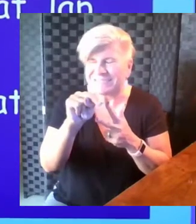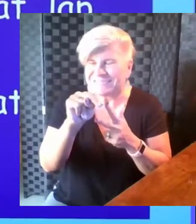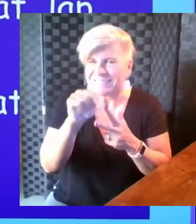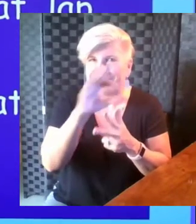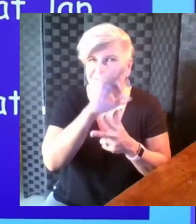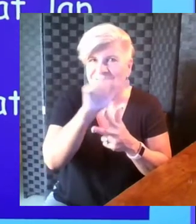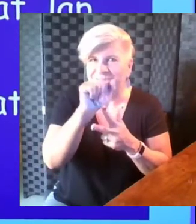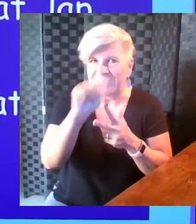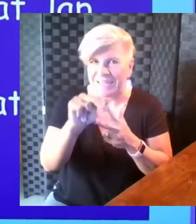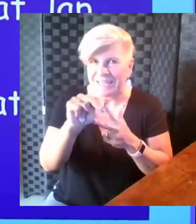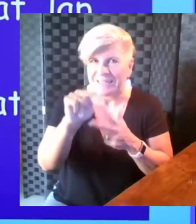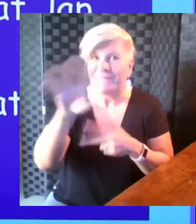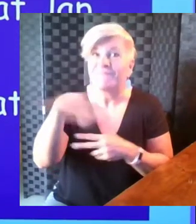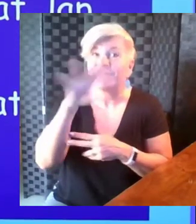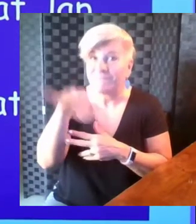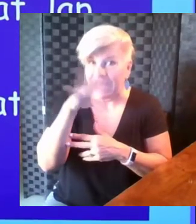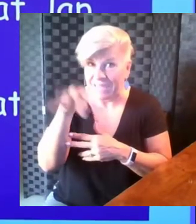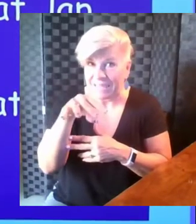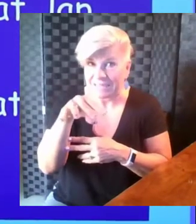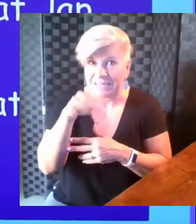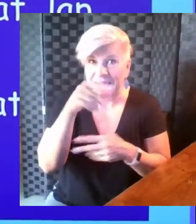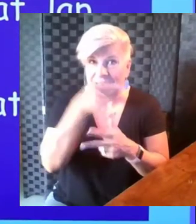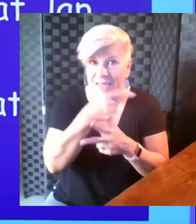Fa-an, fan.